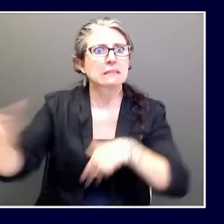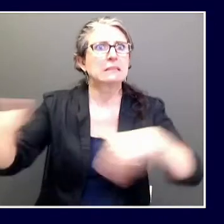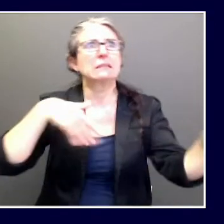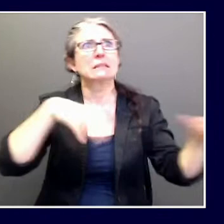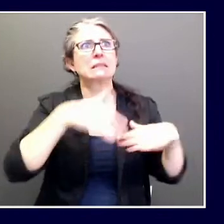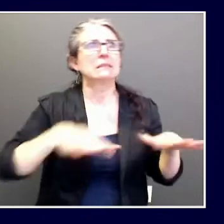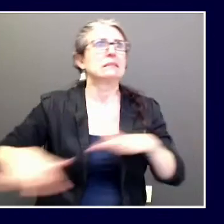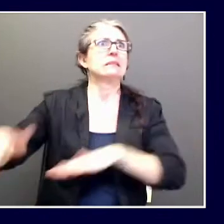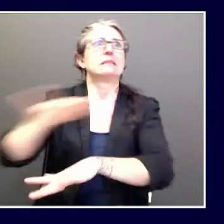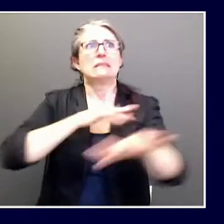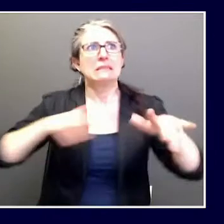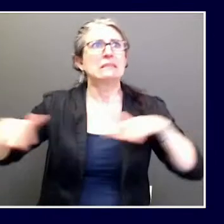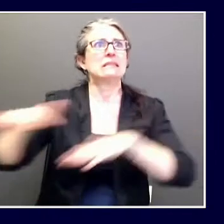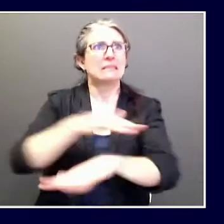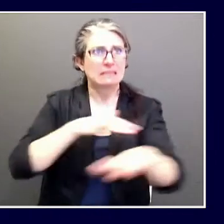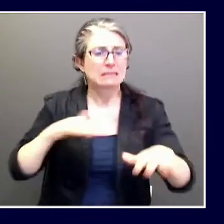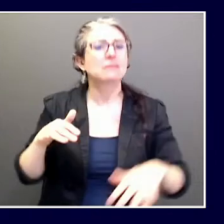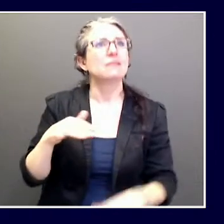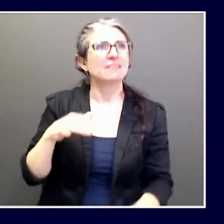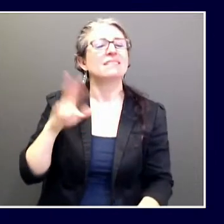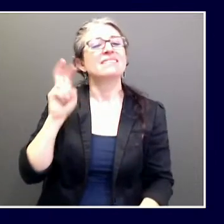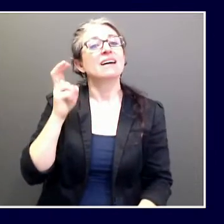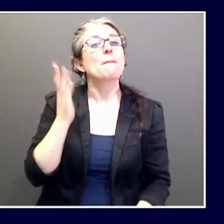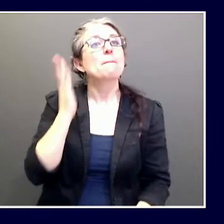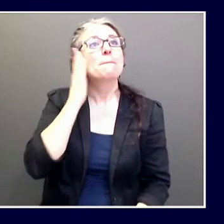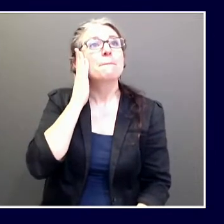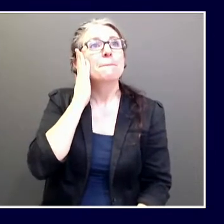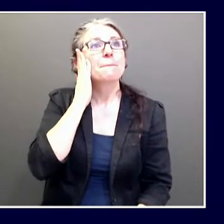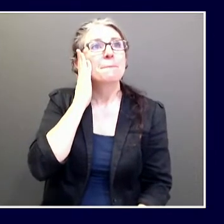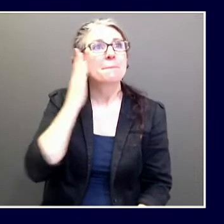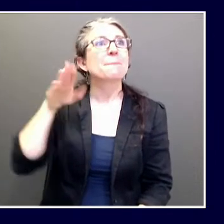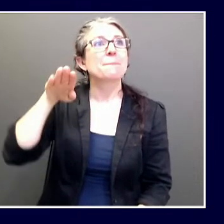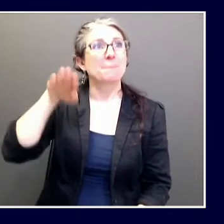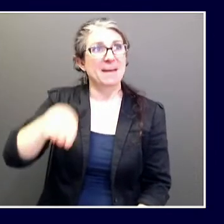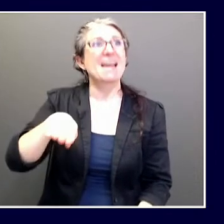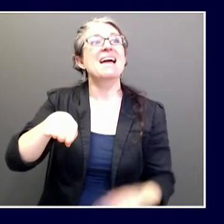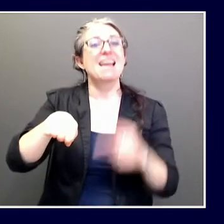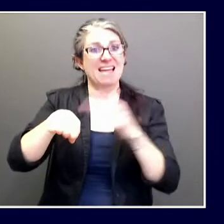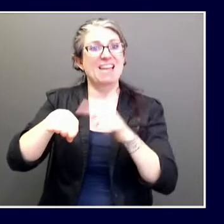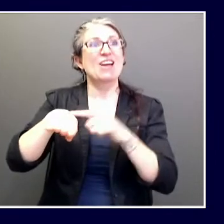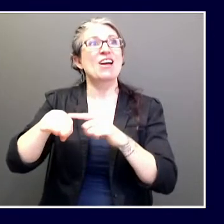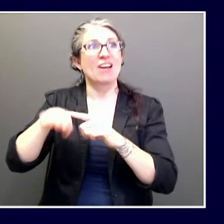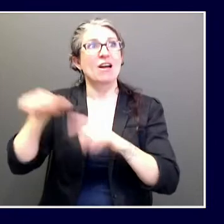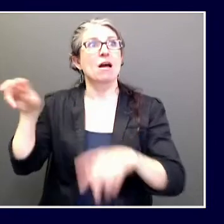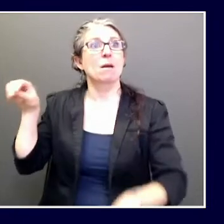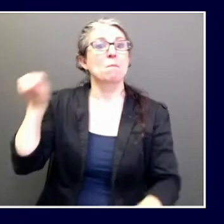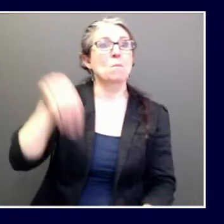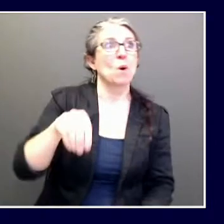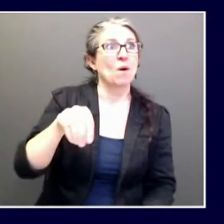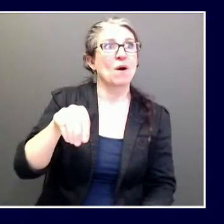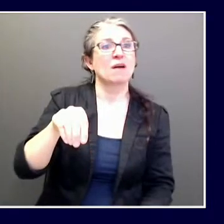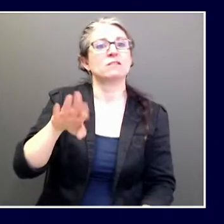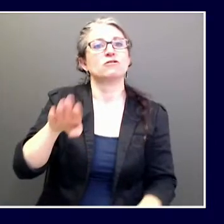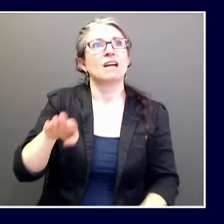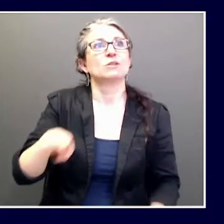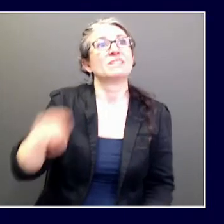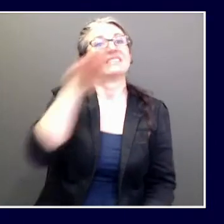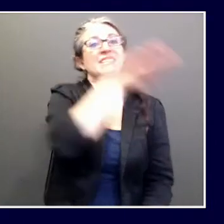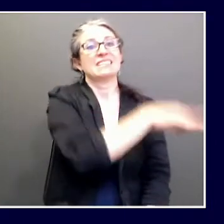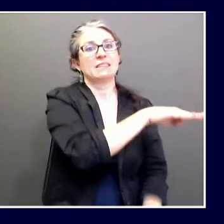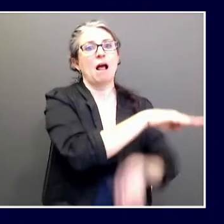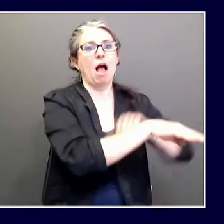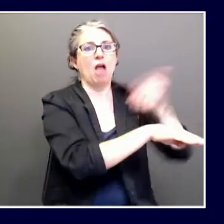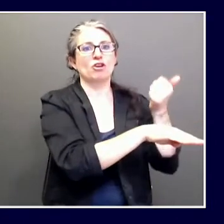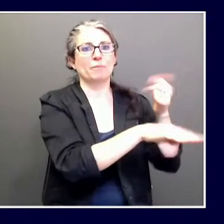in hospitals but could be used as nursing facility beds for a similar purpose. We're working on bringing our public health nurses